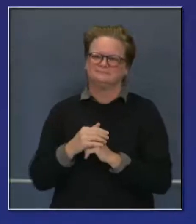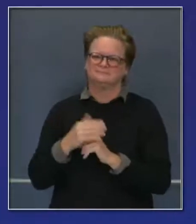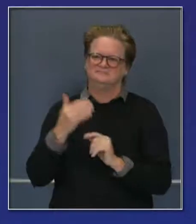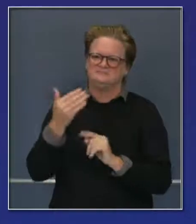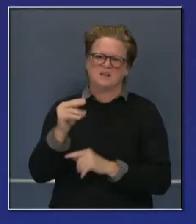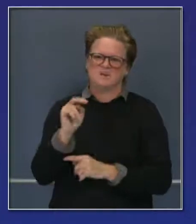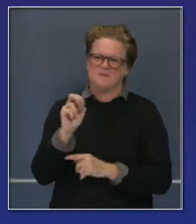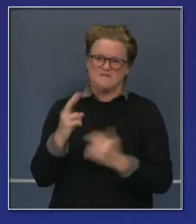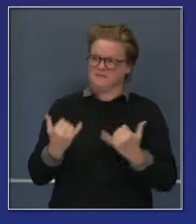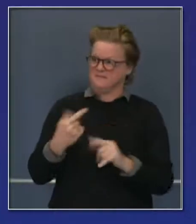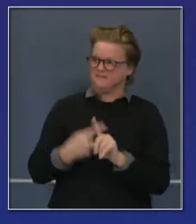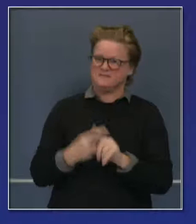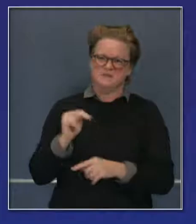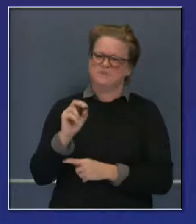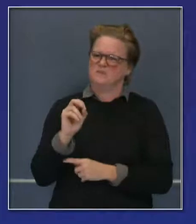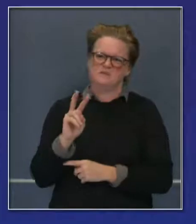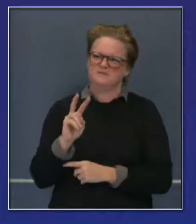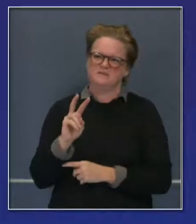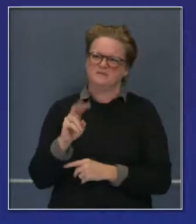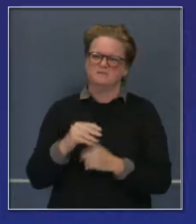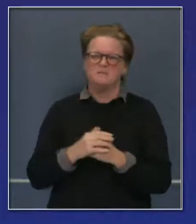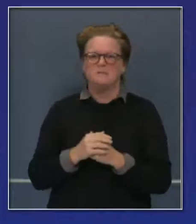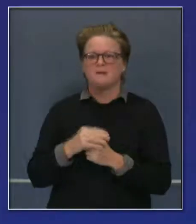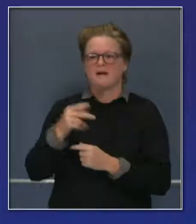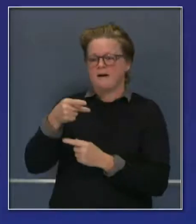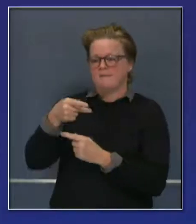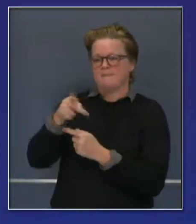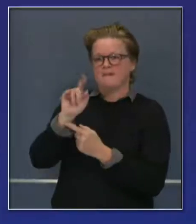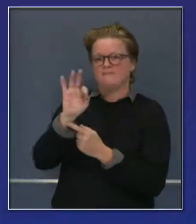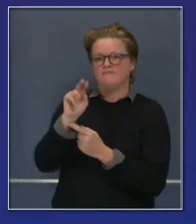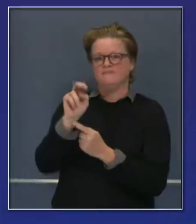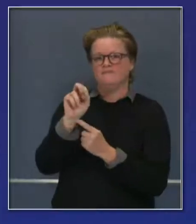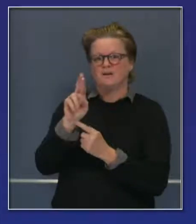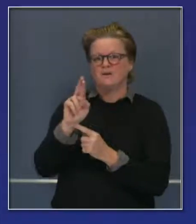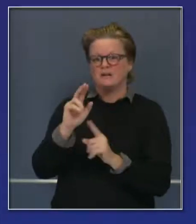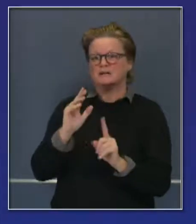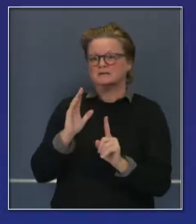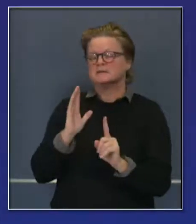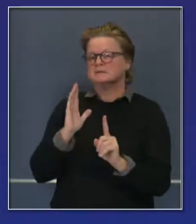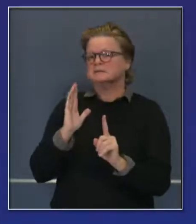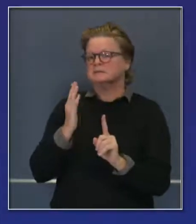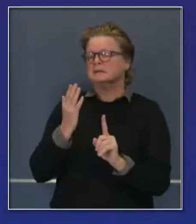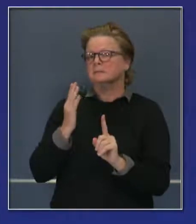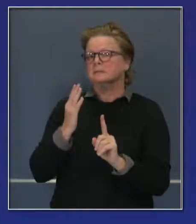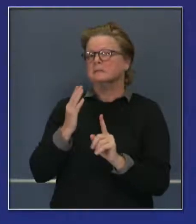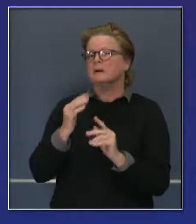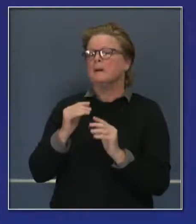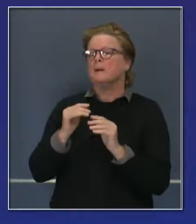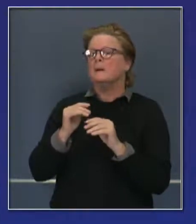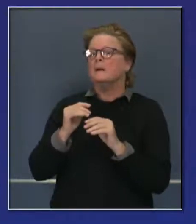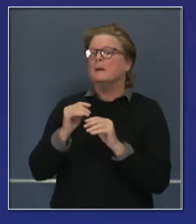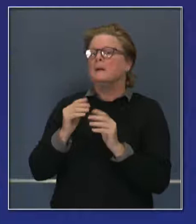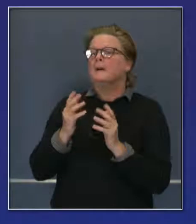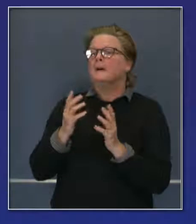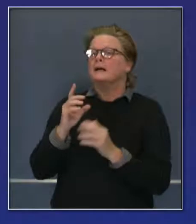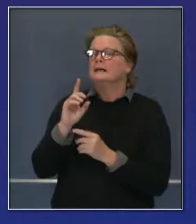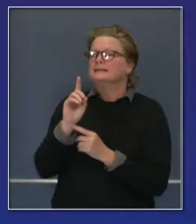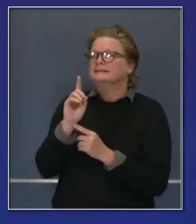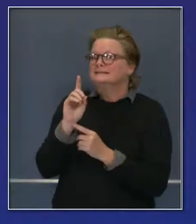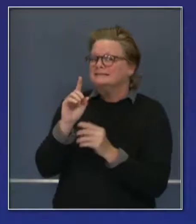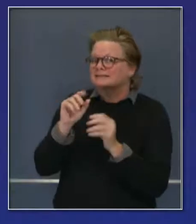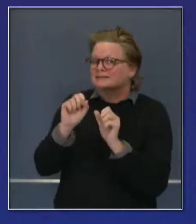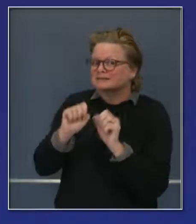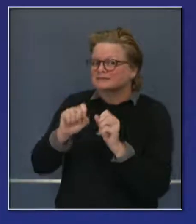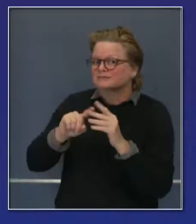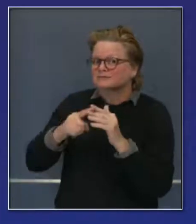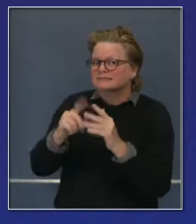appear, at least with Pfizer, some limited number of vaccines will be available in December. But what about you and everybody else that's